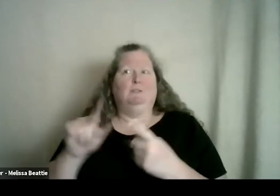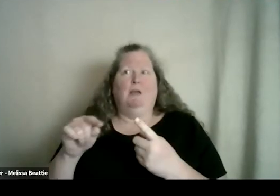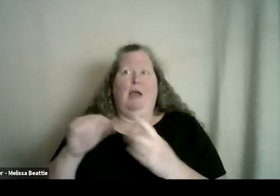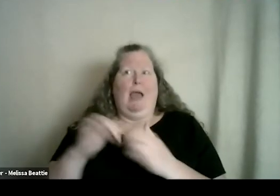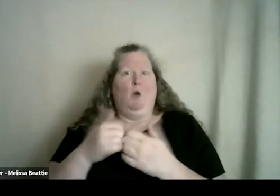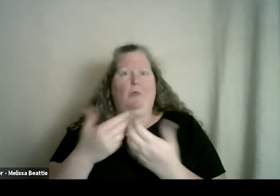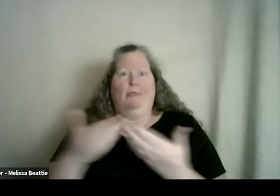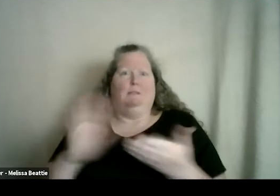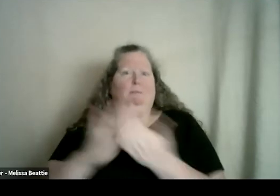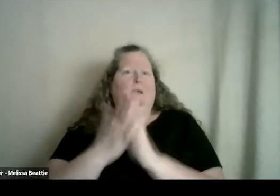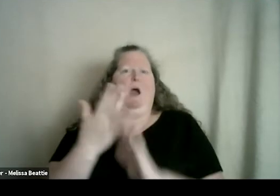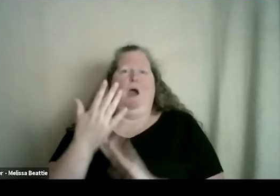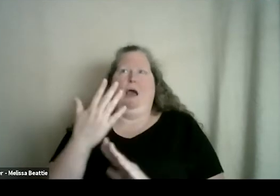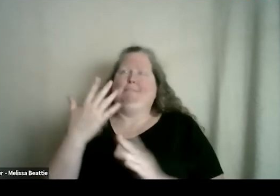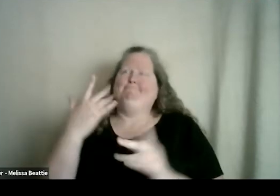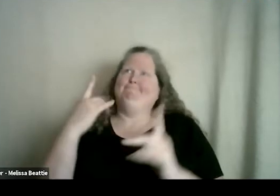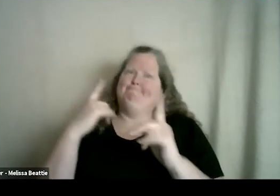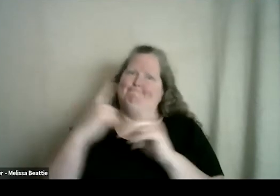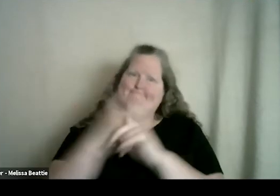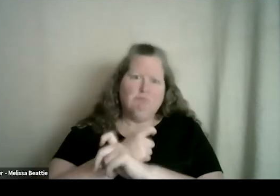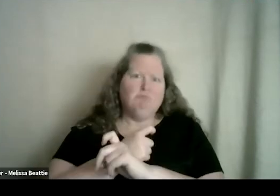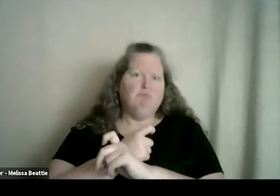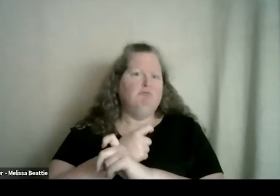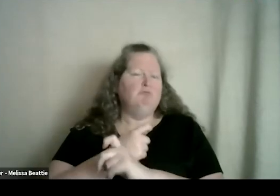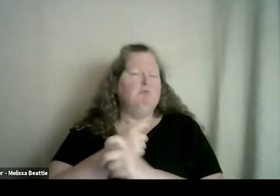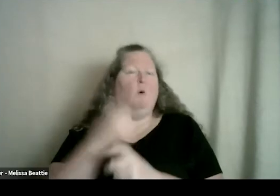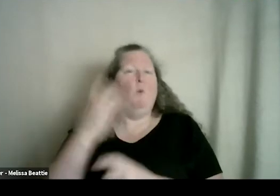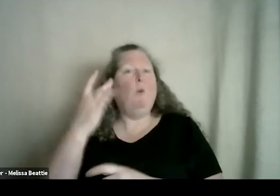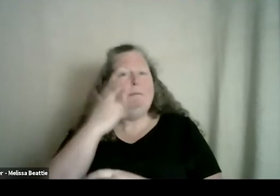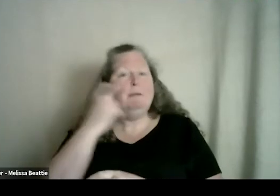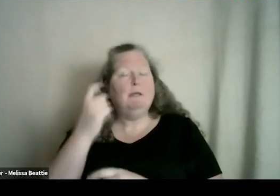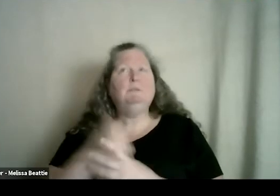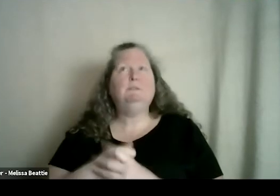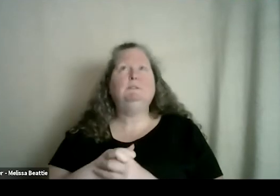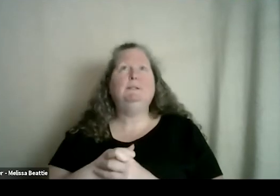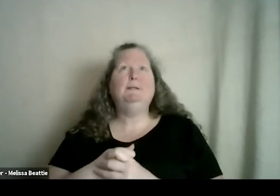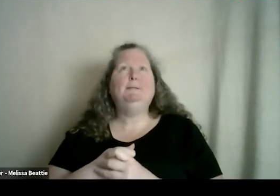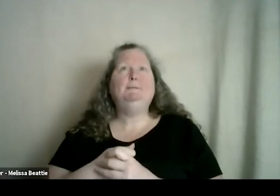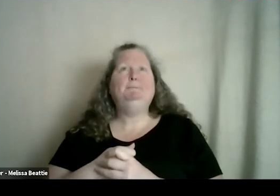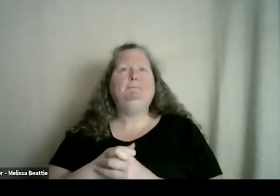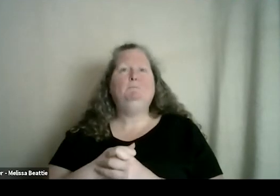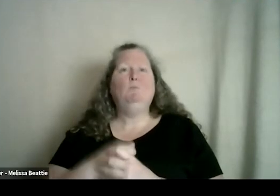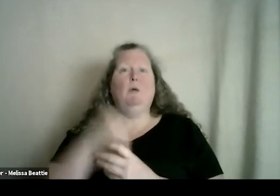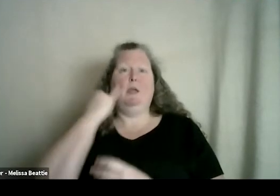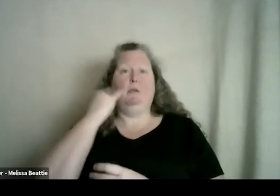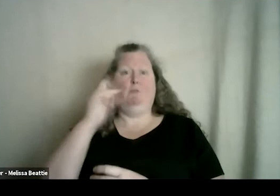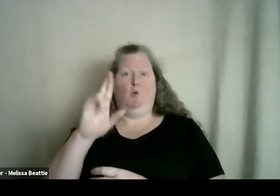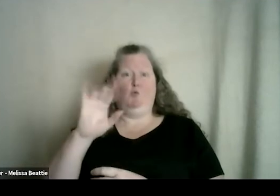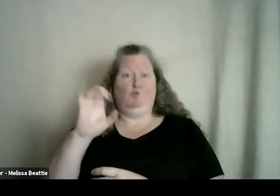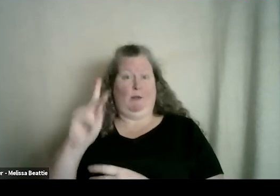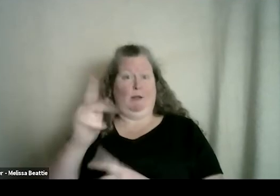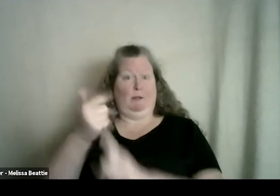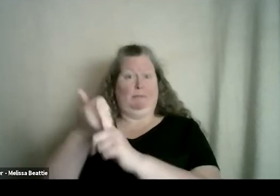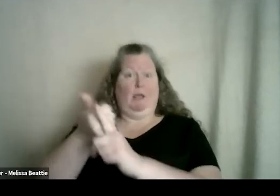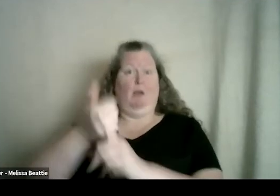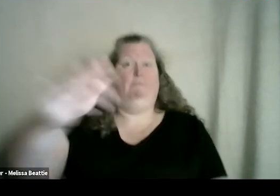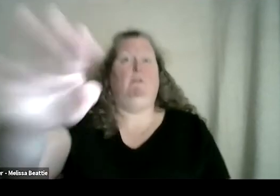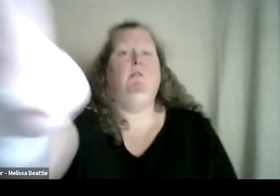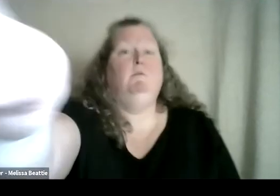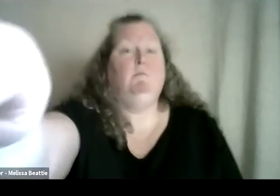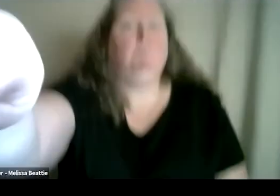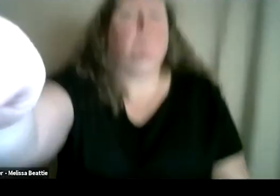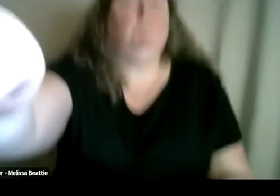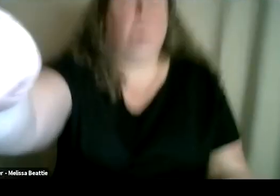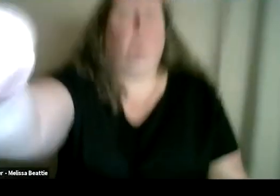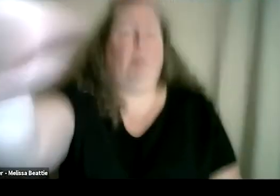right? Because if Rick is working for me and I tell Rick, well, bring your